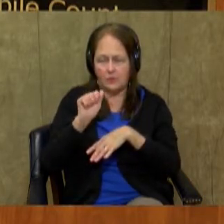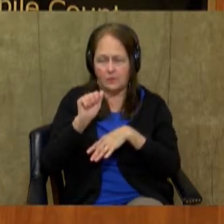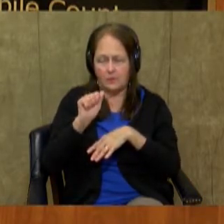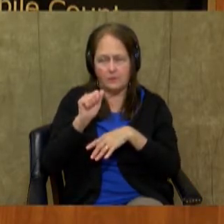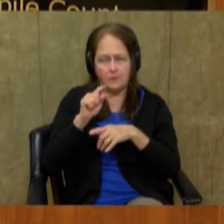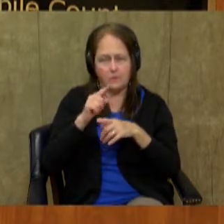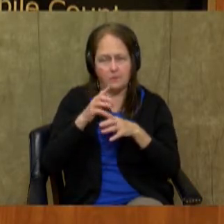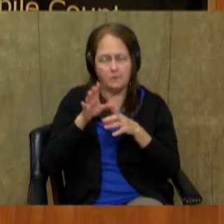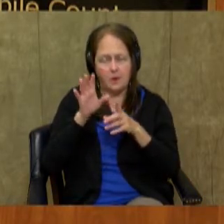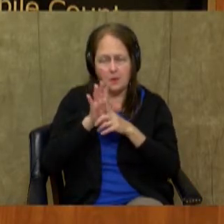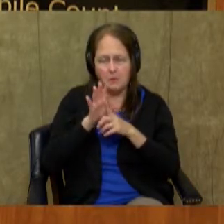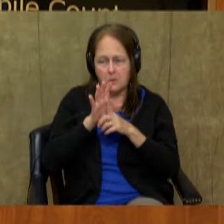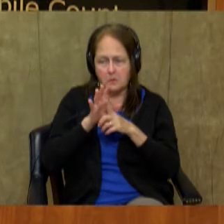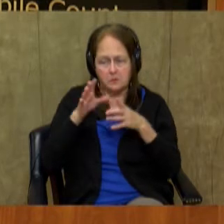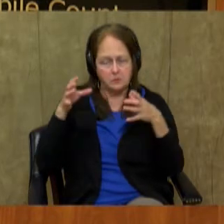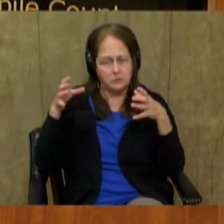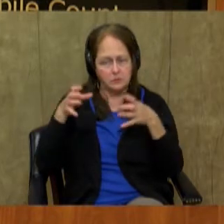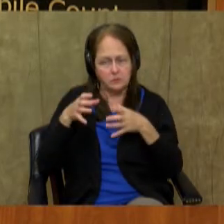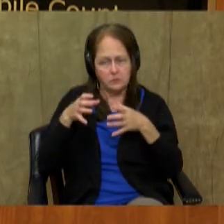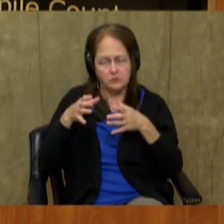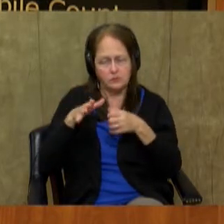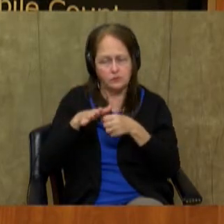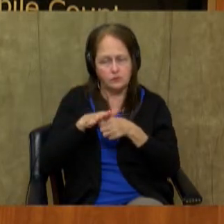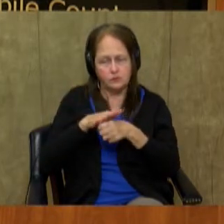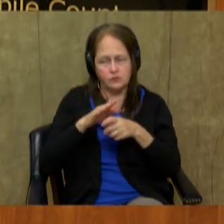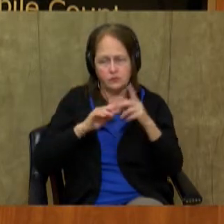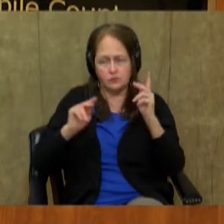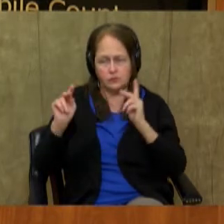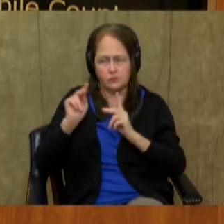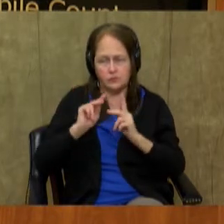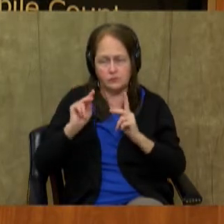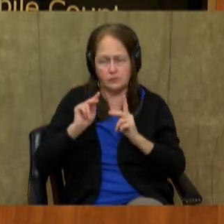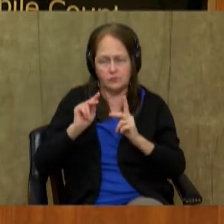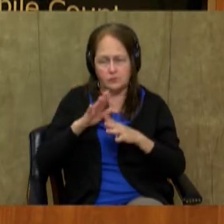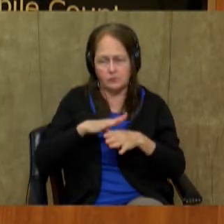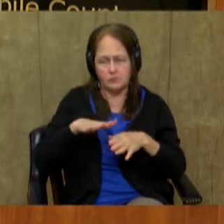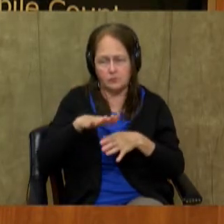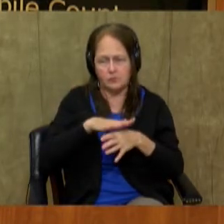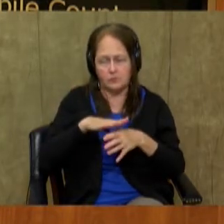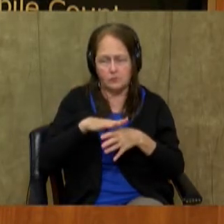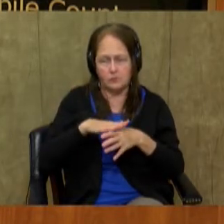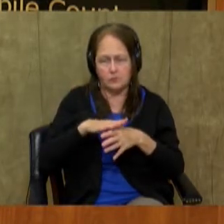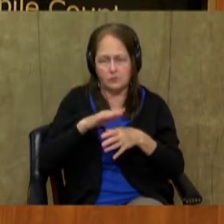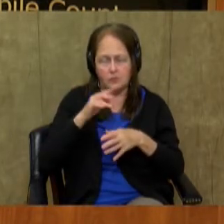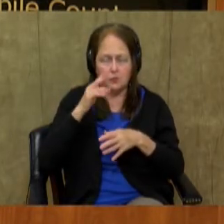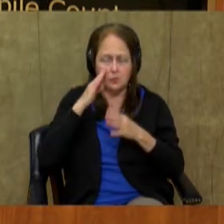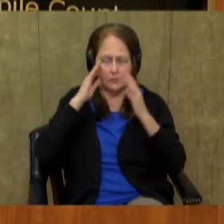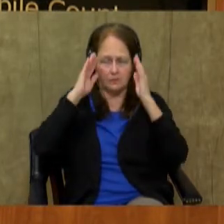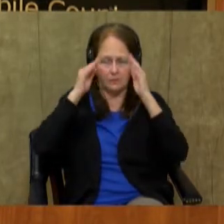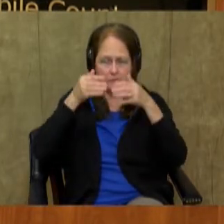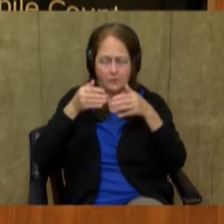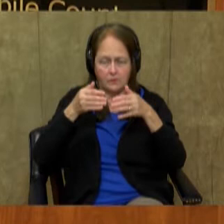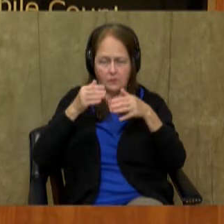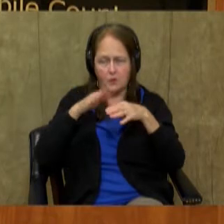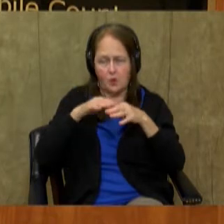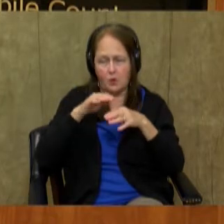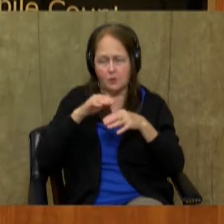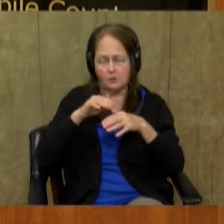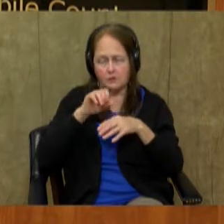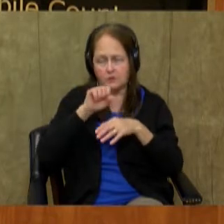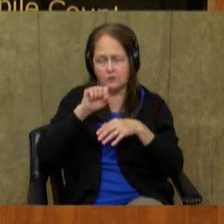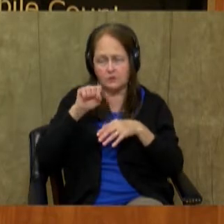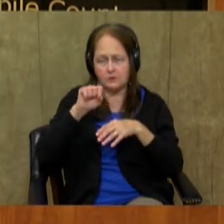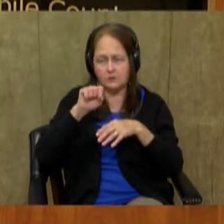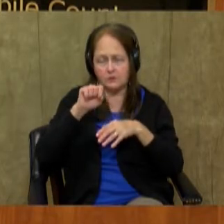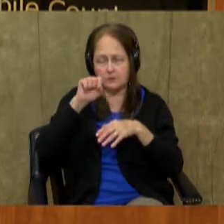spot for Indonesia. We're going to just zoom in just on the mainland countries of Southeast Asia and notice where